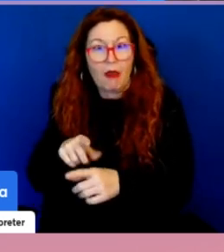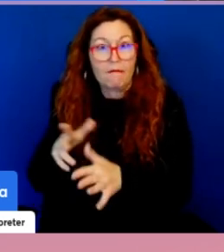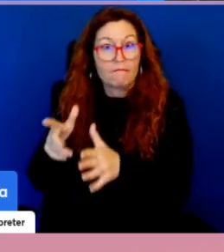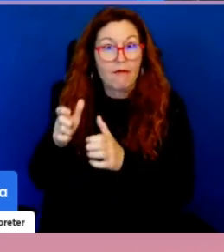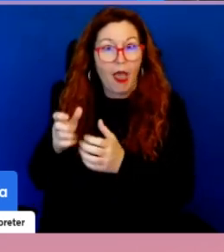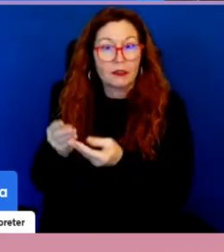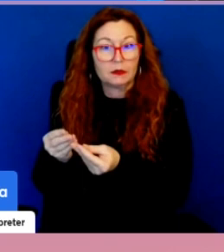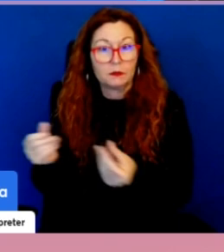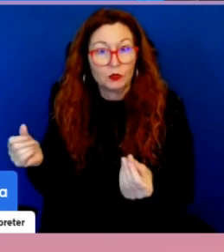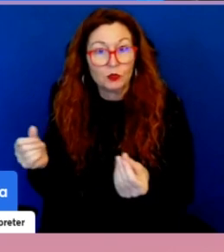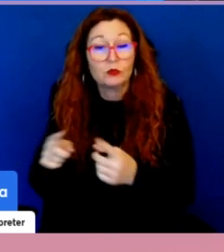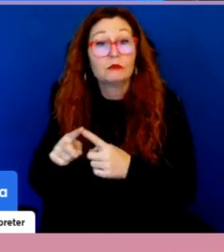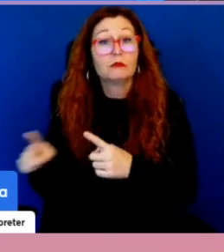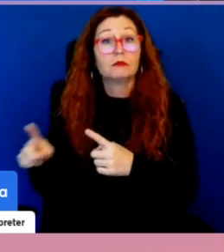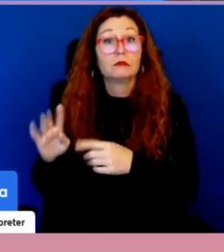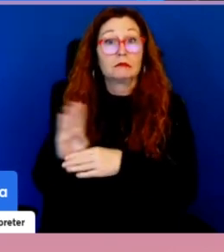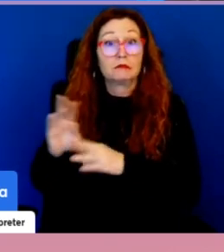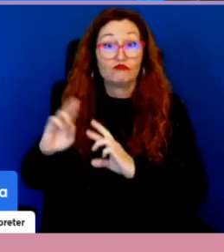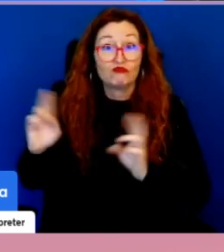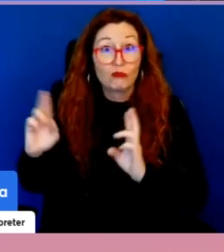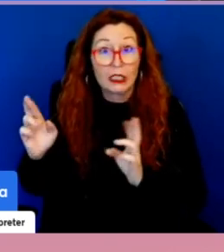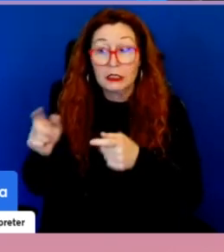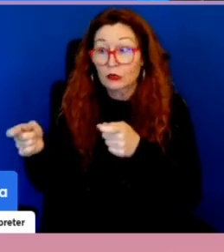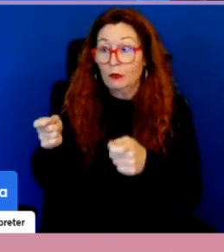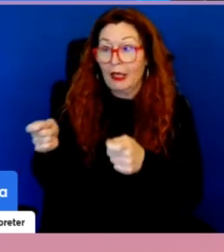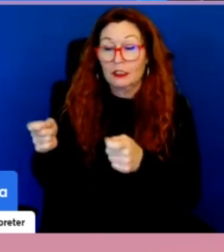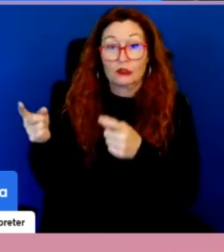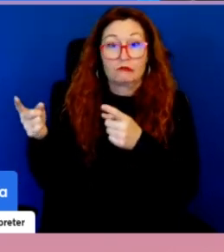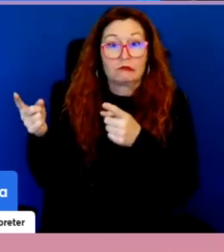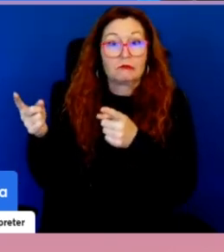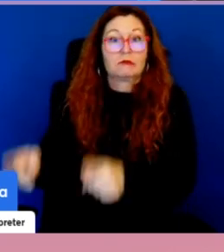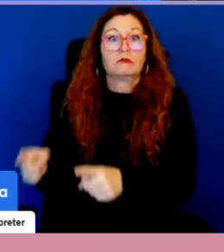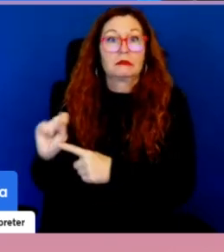organization reacts to and manages security incidents.